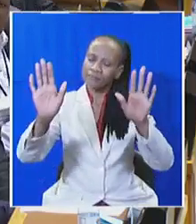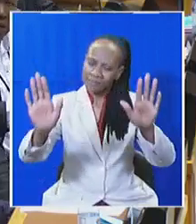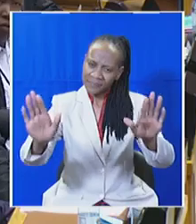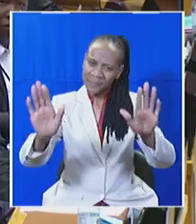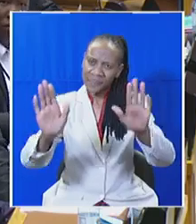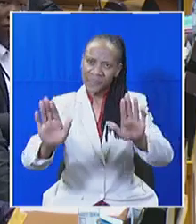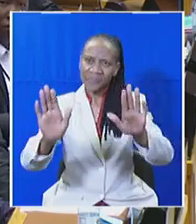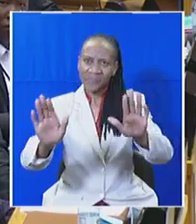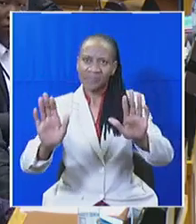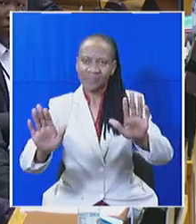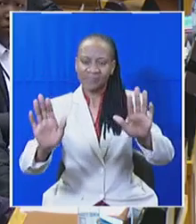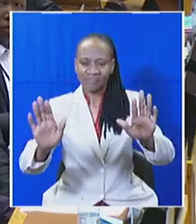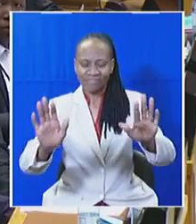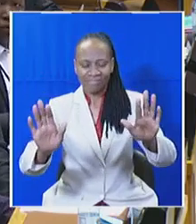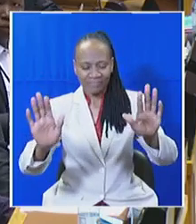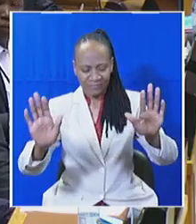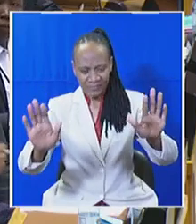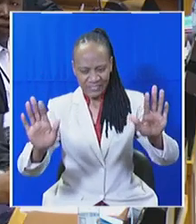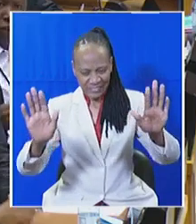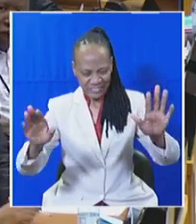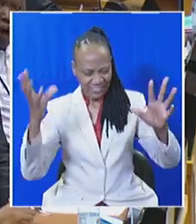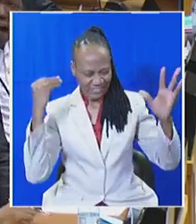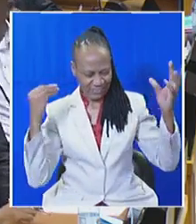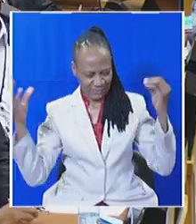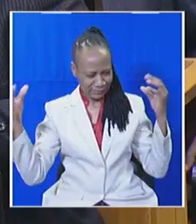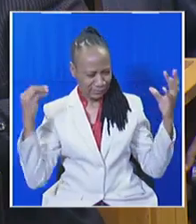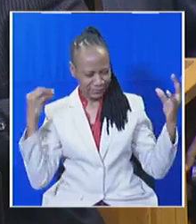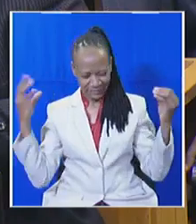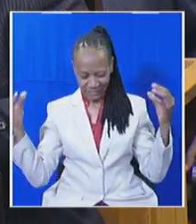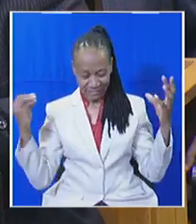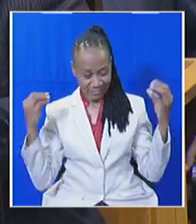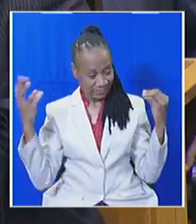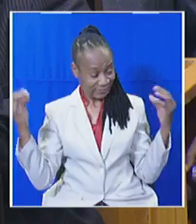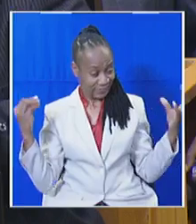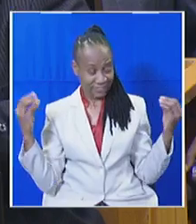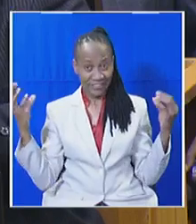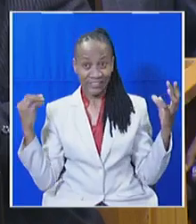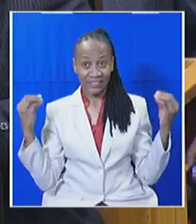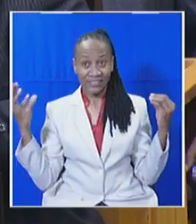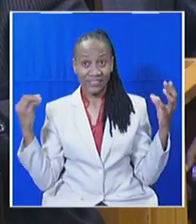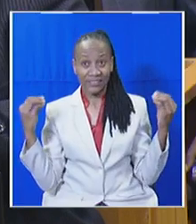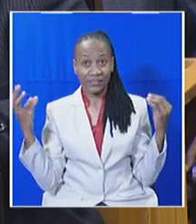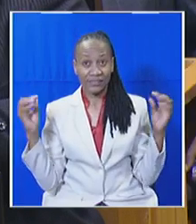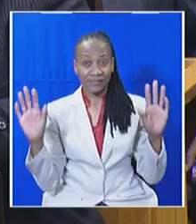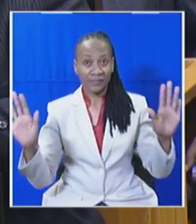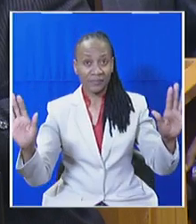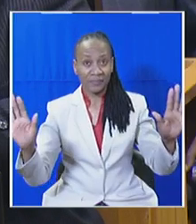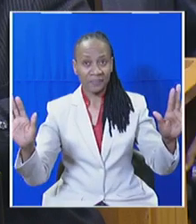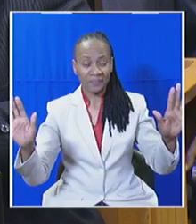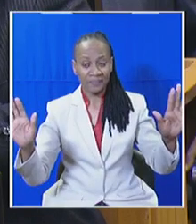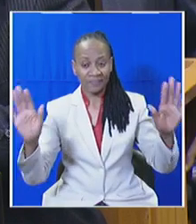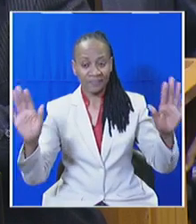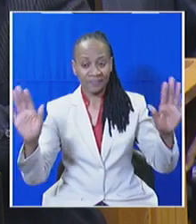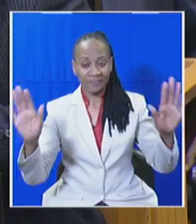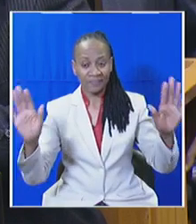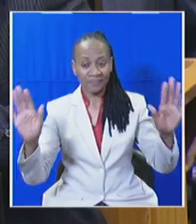He can you must just please withdraw. proceed with Yeah, your... withdraw. I can't because it's. He must withdraw. Honorable Gadi, You must please withdraw take your that. seat.